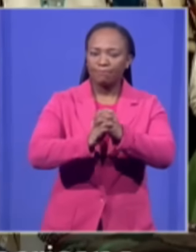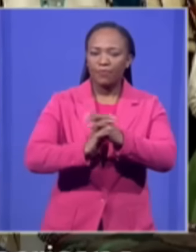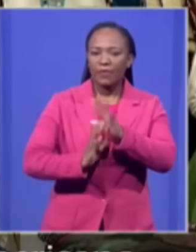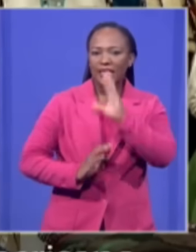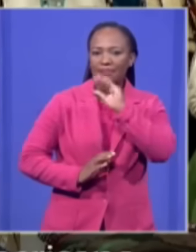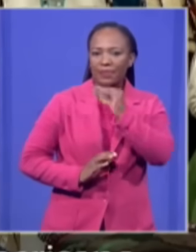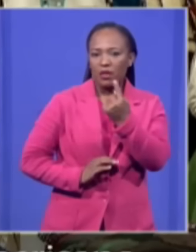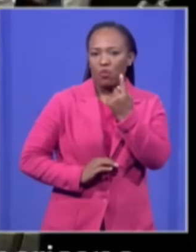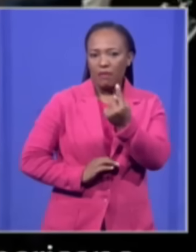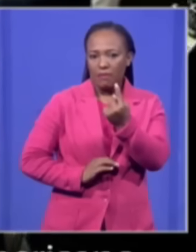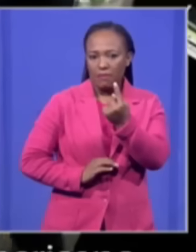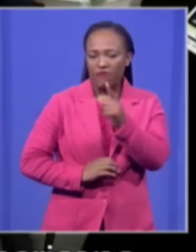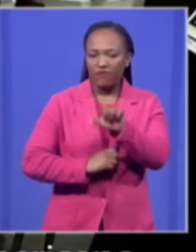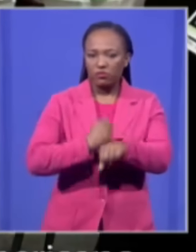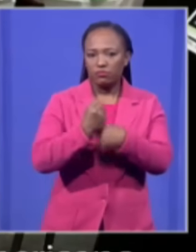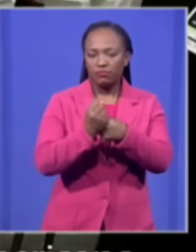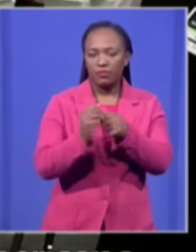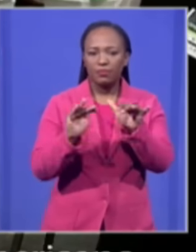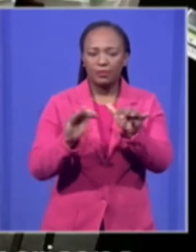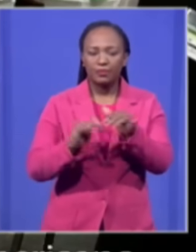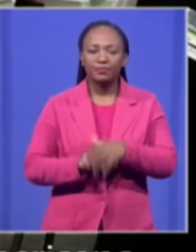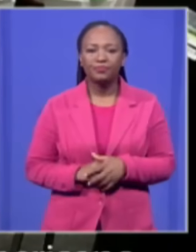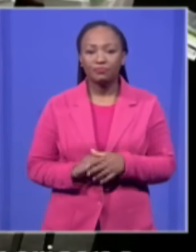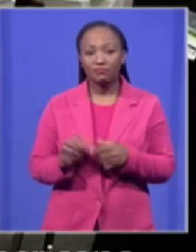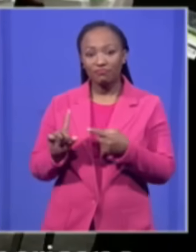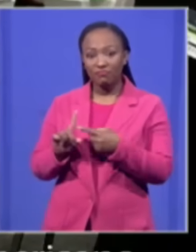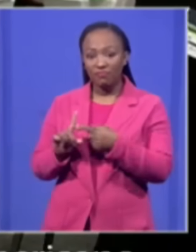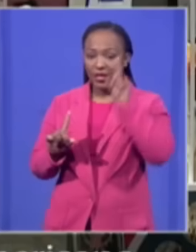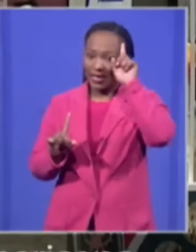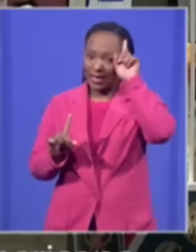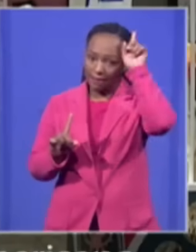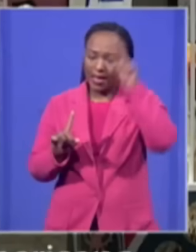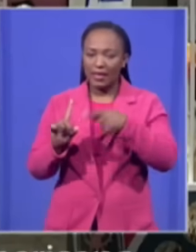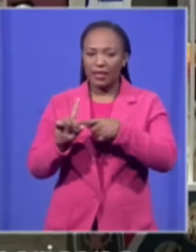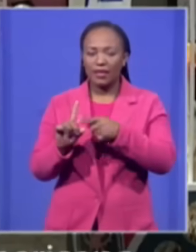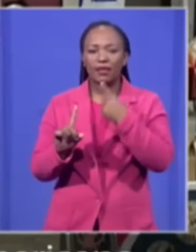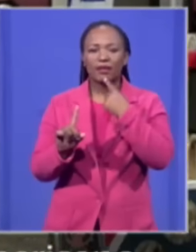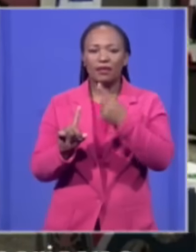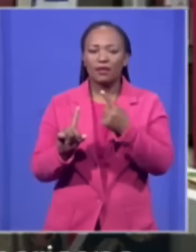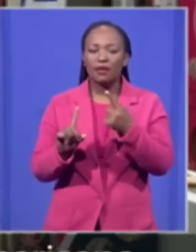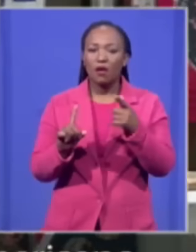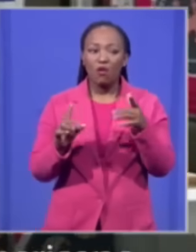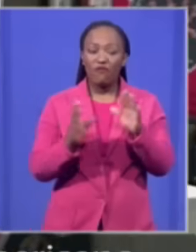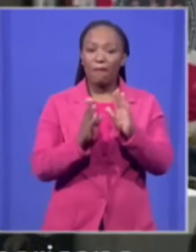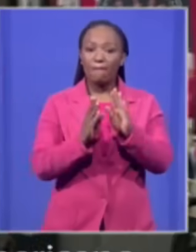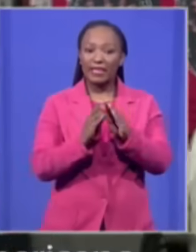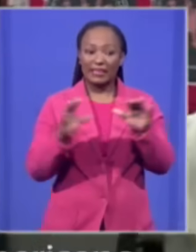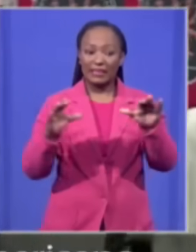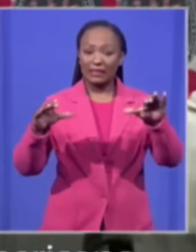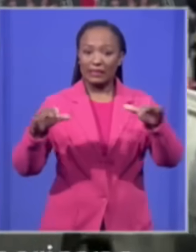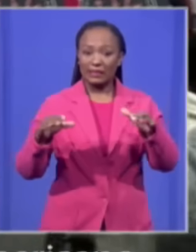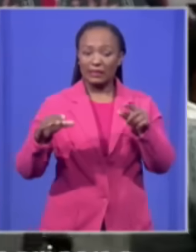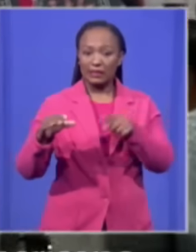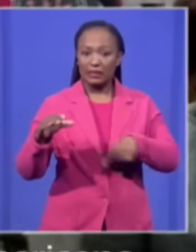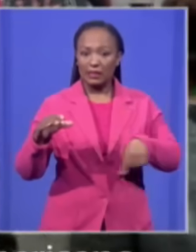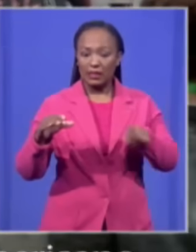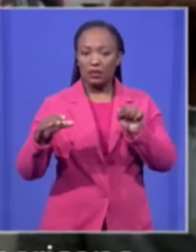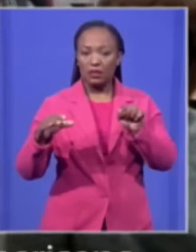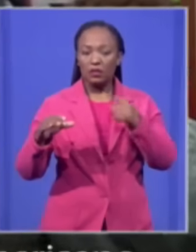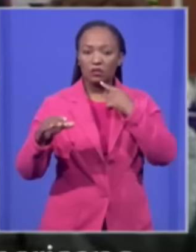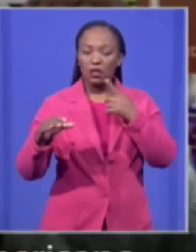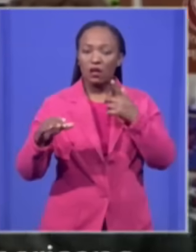support of the people. Ndabeni a re gape dipuisano tsa bosetšhaba ke tshono ya gore lephata la dikgwebo tse di potlana le tlhotlheletse